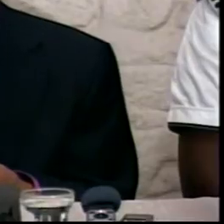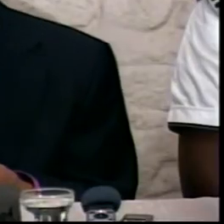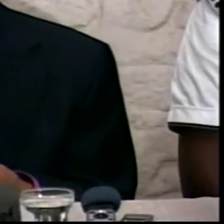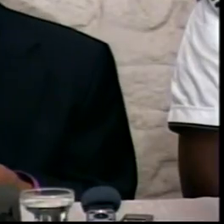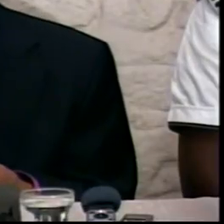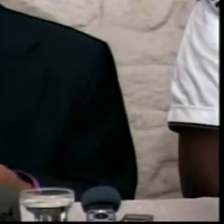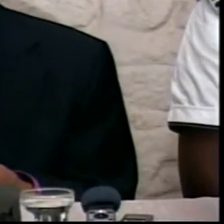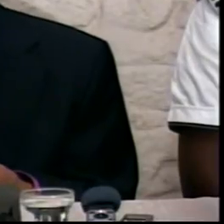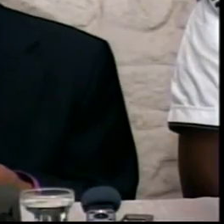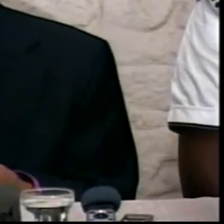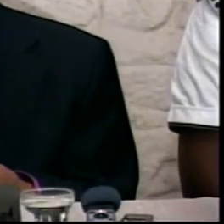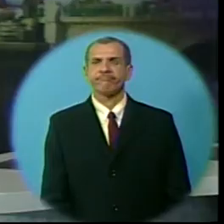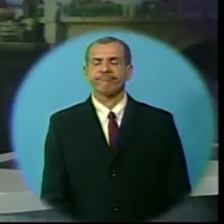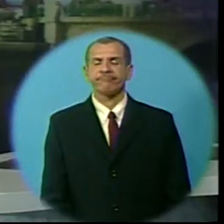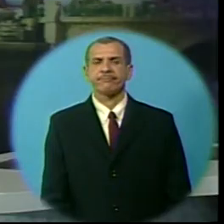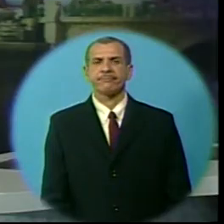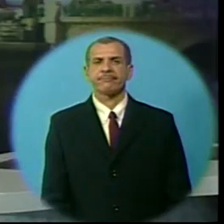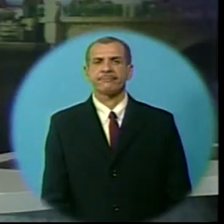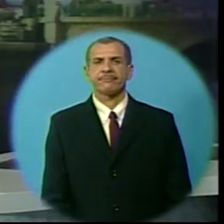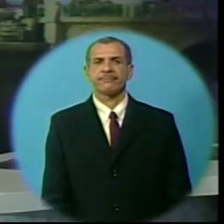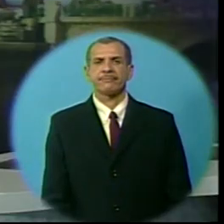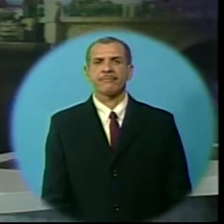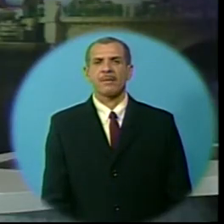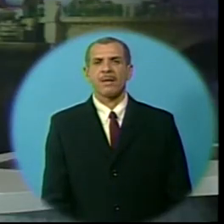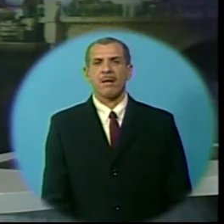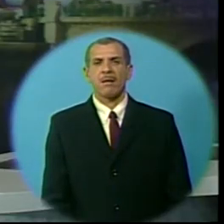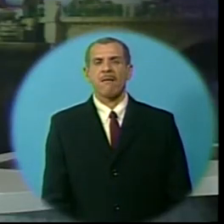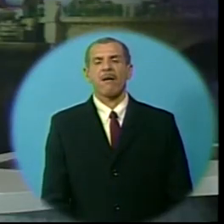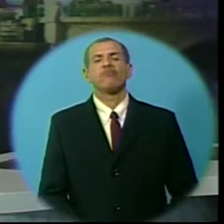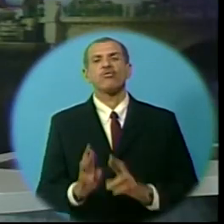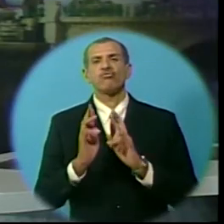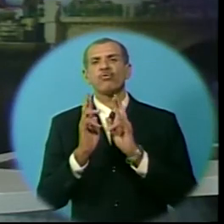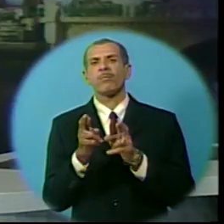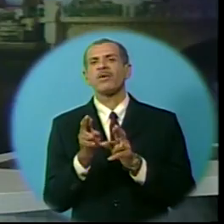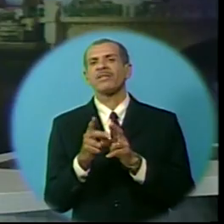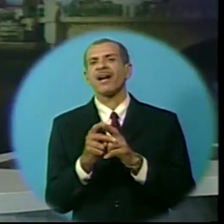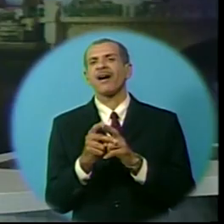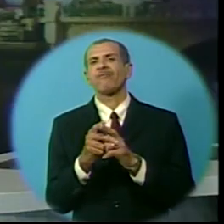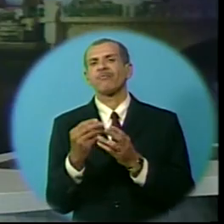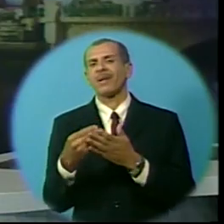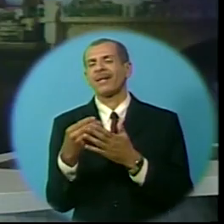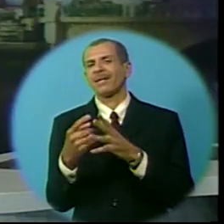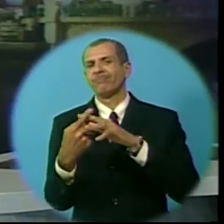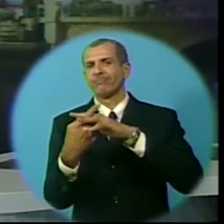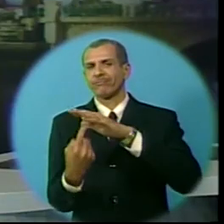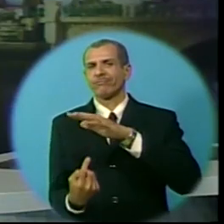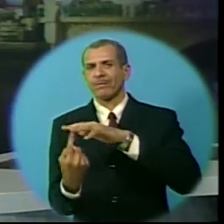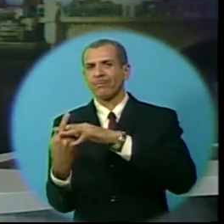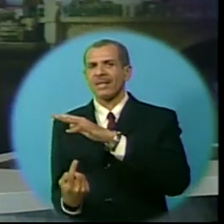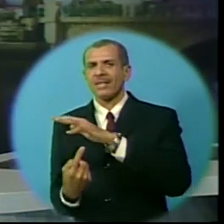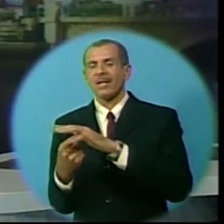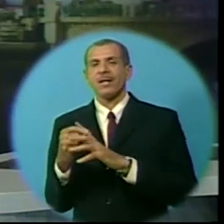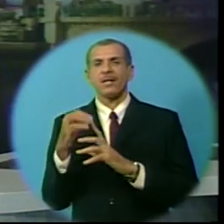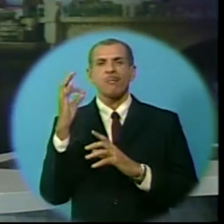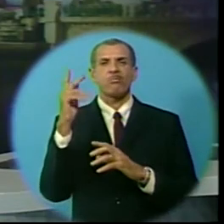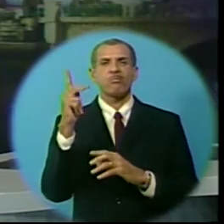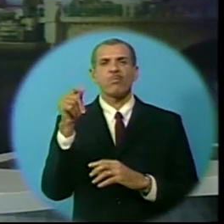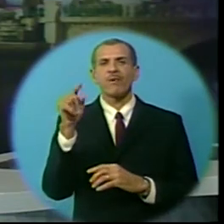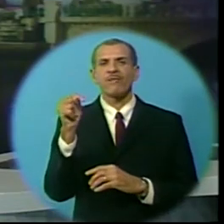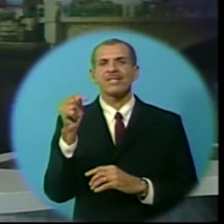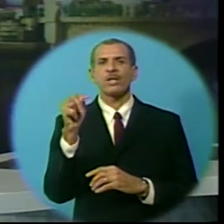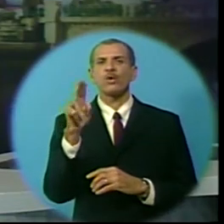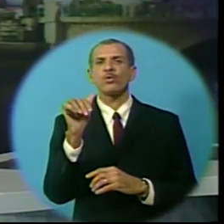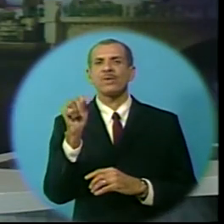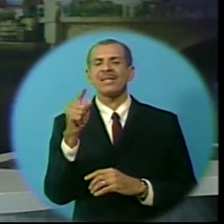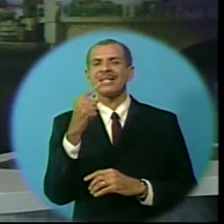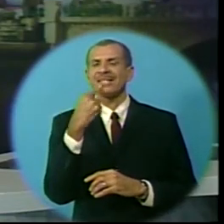not students. Well, with regard to reports of missing funds, Professor Utuama says there is nothing to